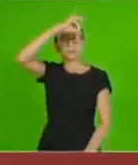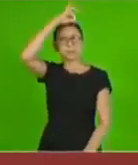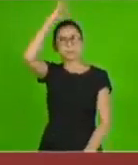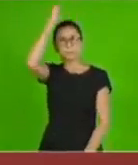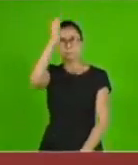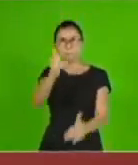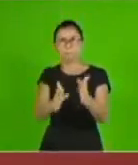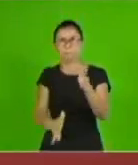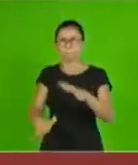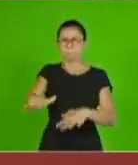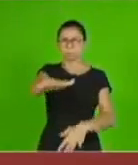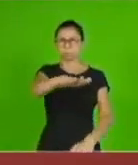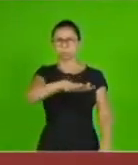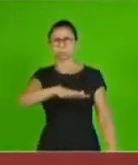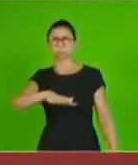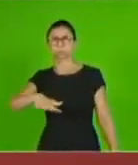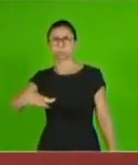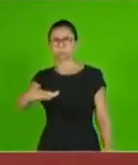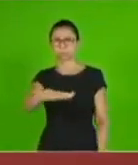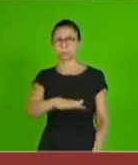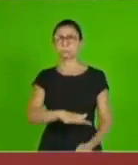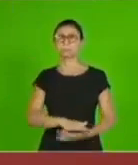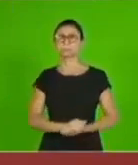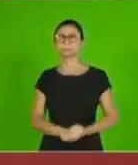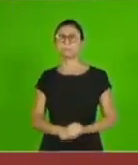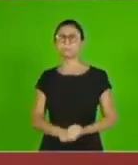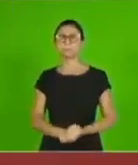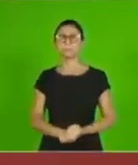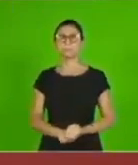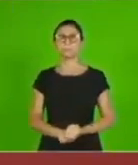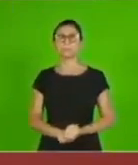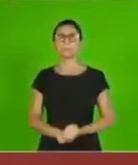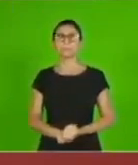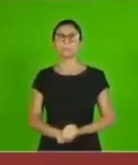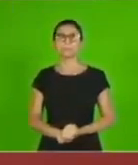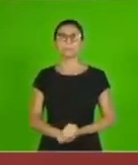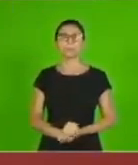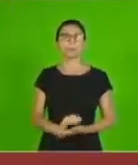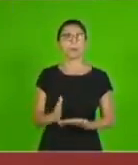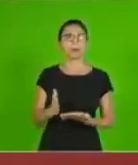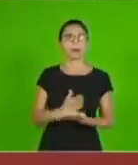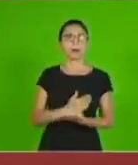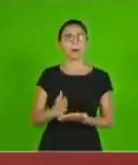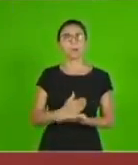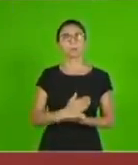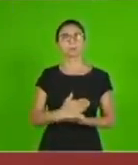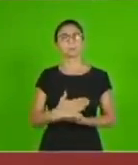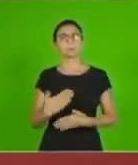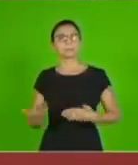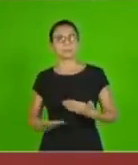when he was poured out upon the world in the Pentecost,